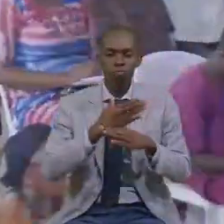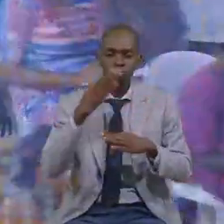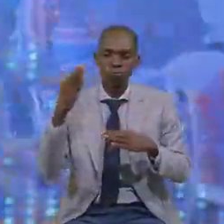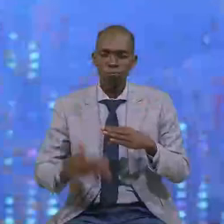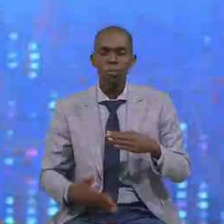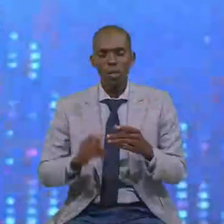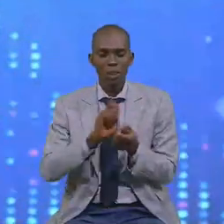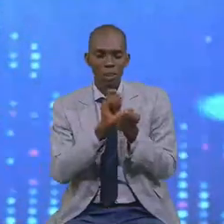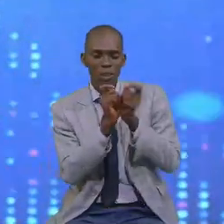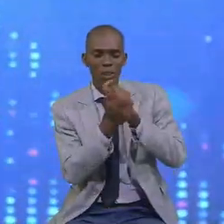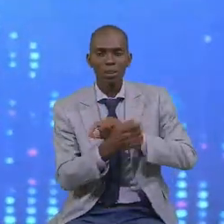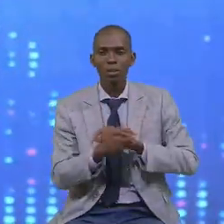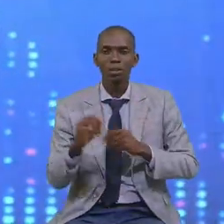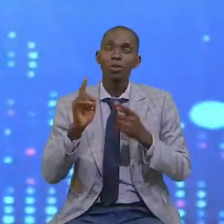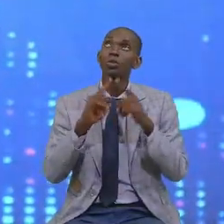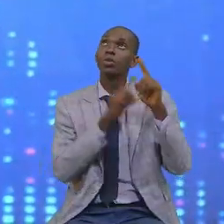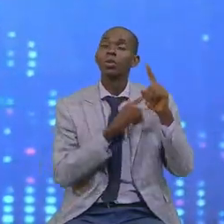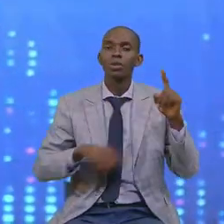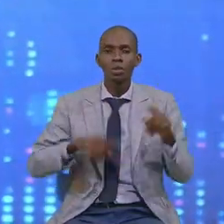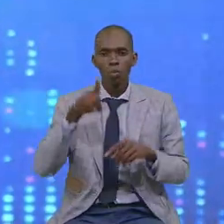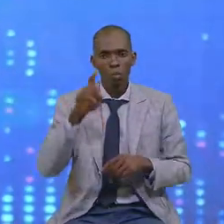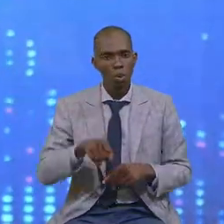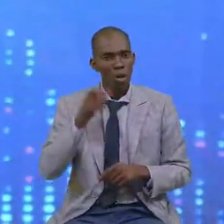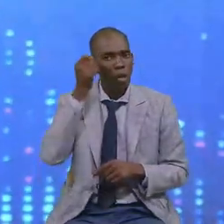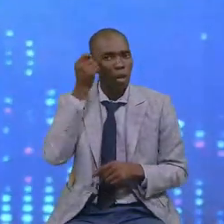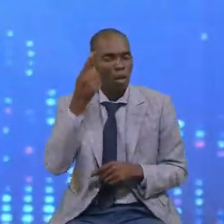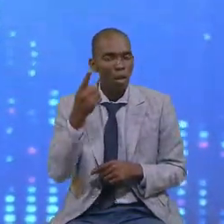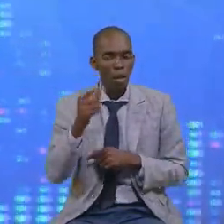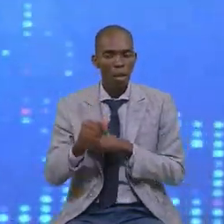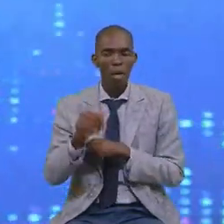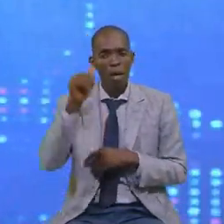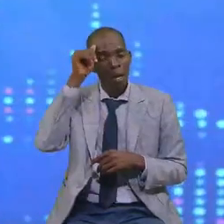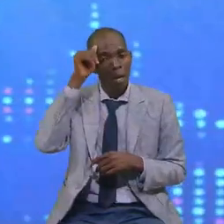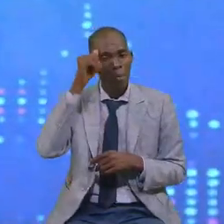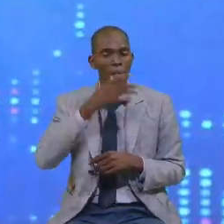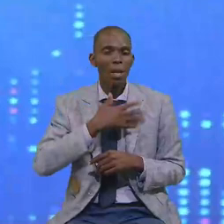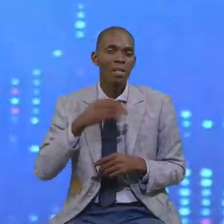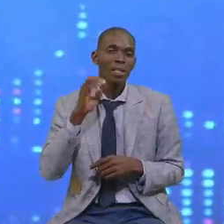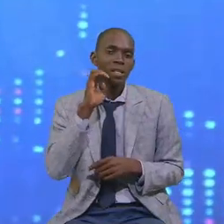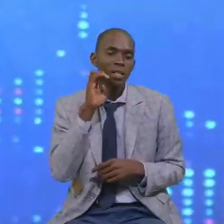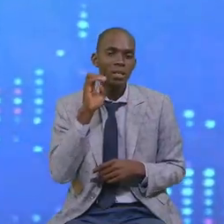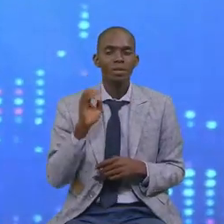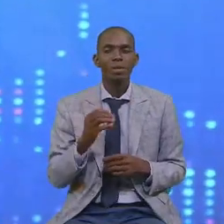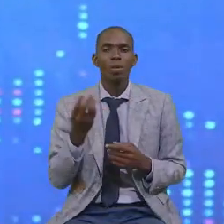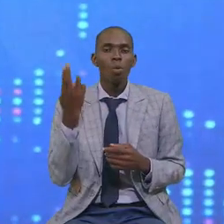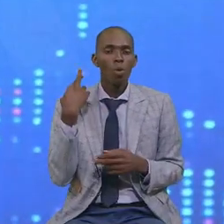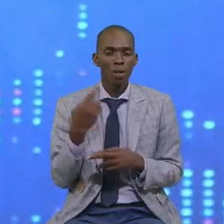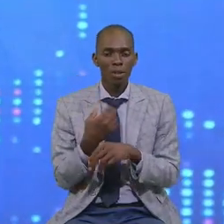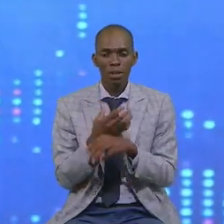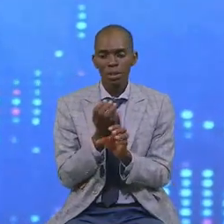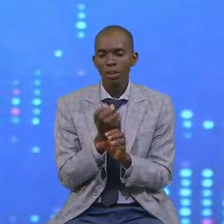turning unto the Lord. Understand. Adam and Eve were created to